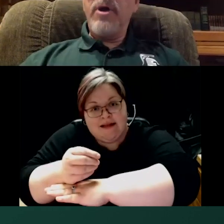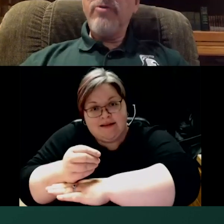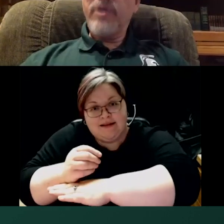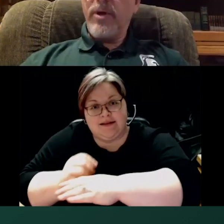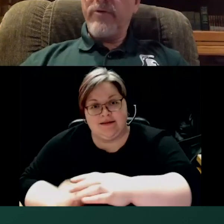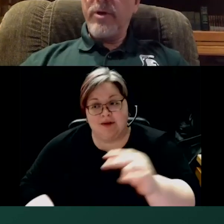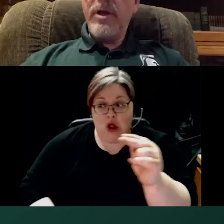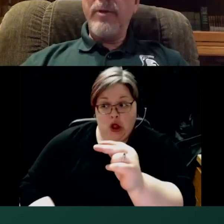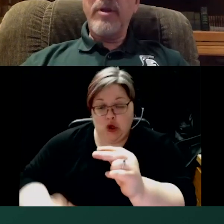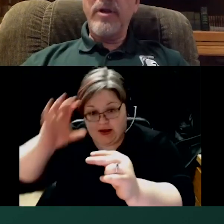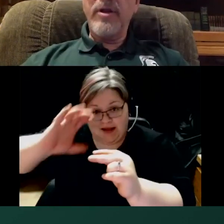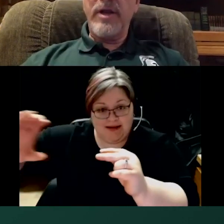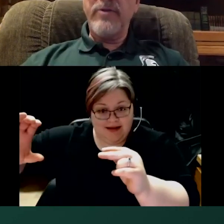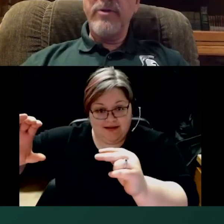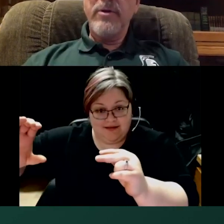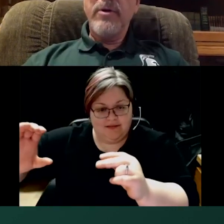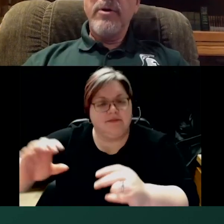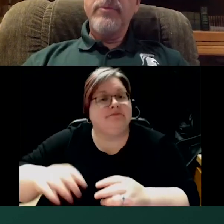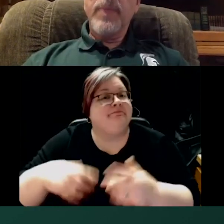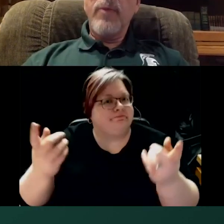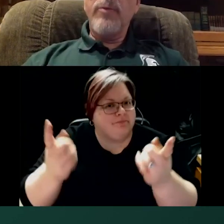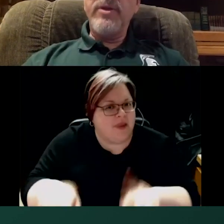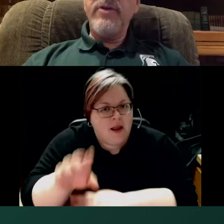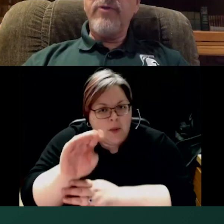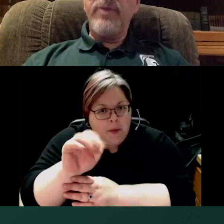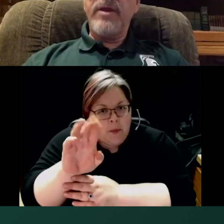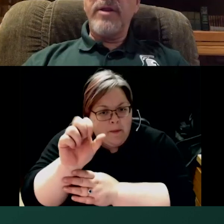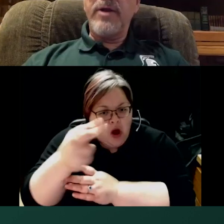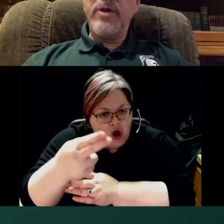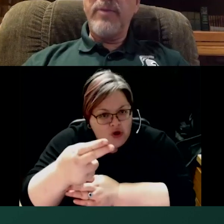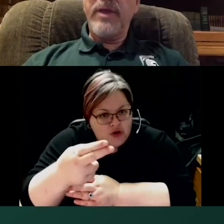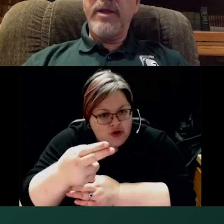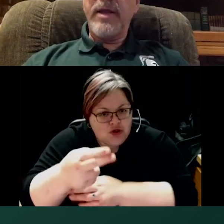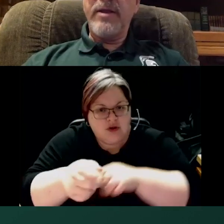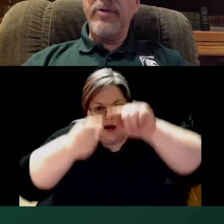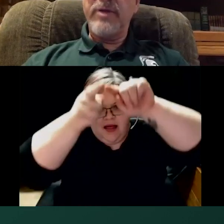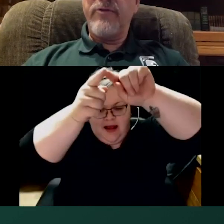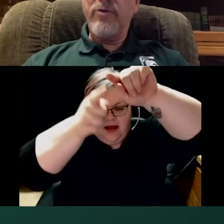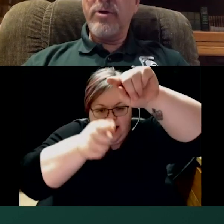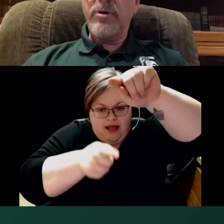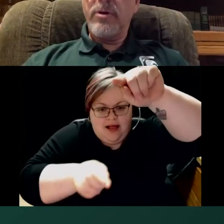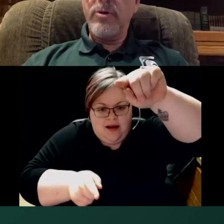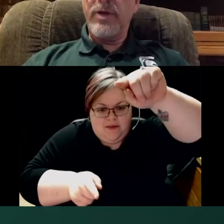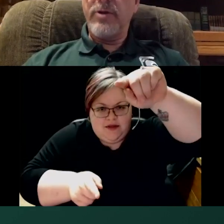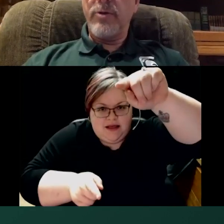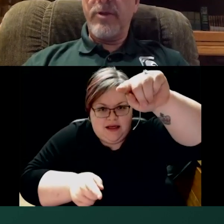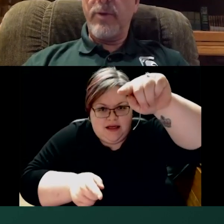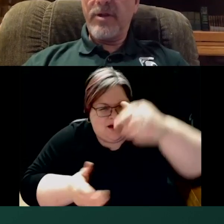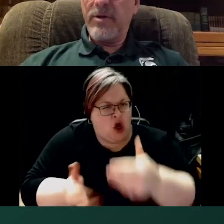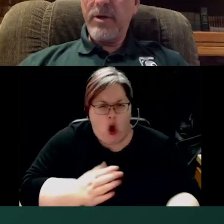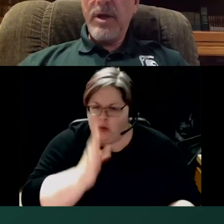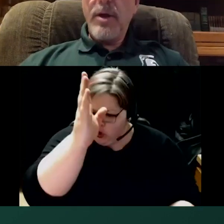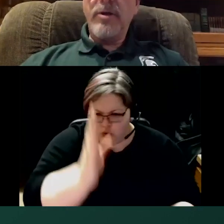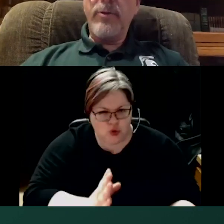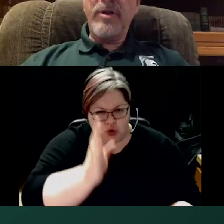In March, however, the sunset will be different because the ecliptic is nearly vertical looking towards the